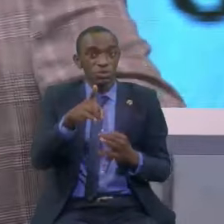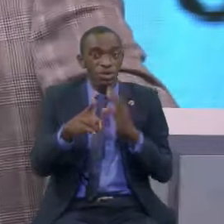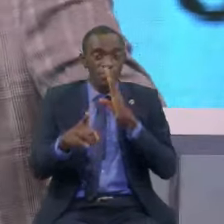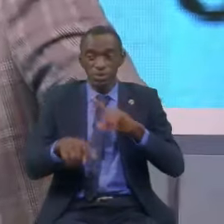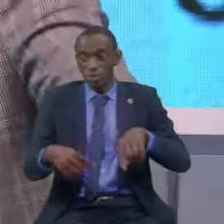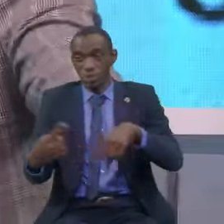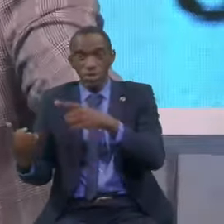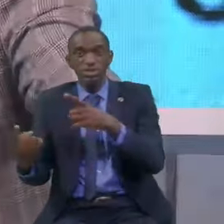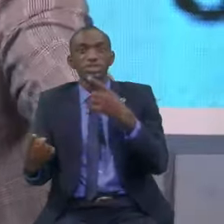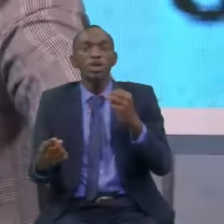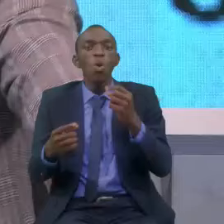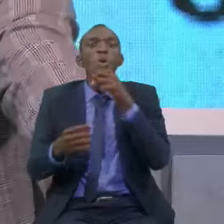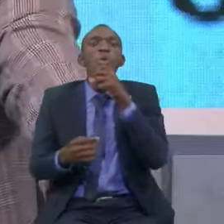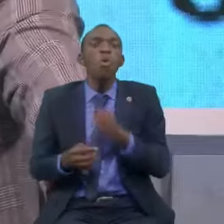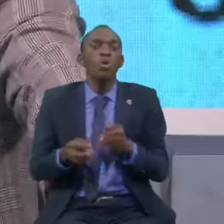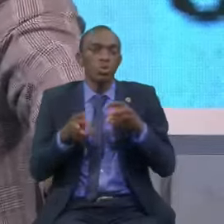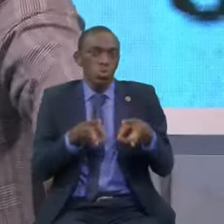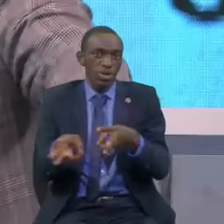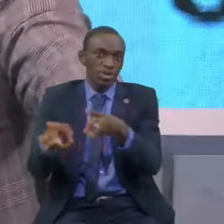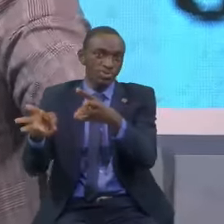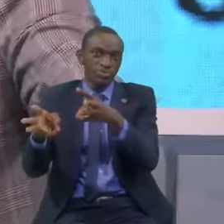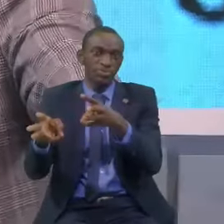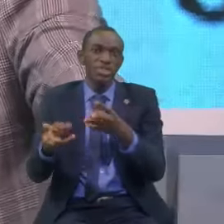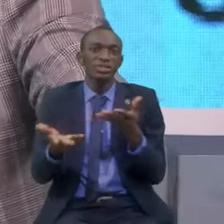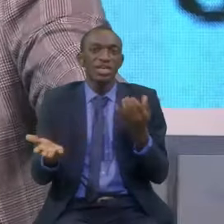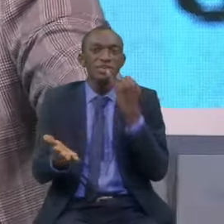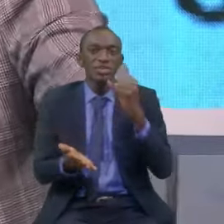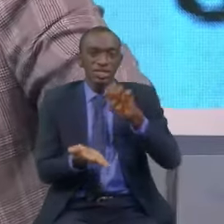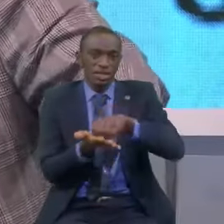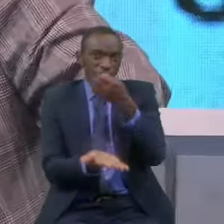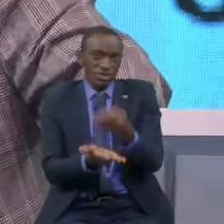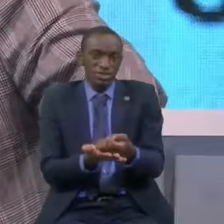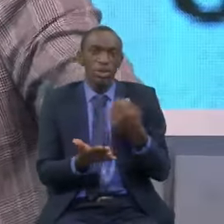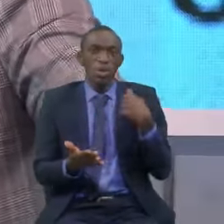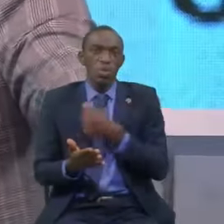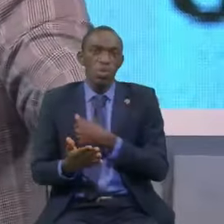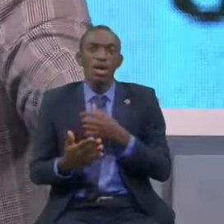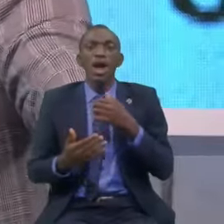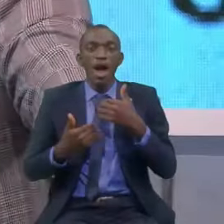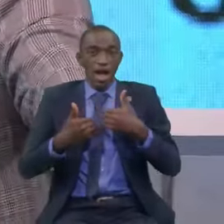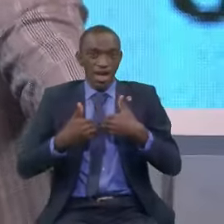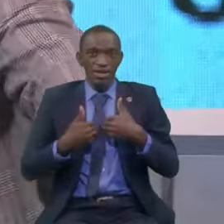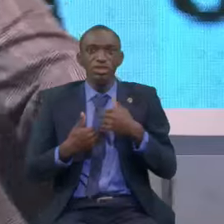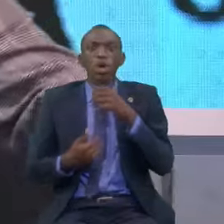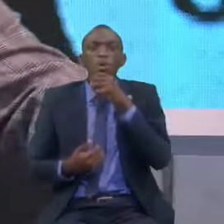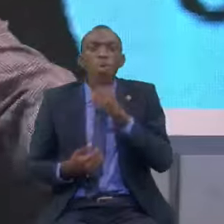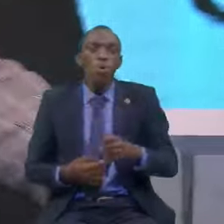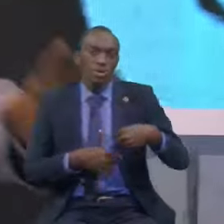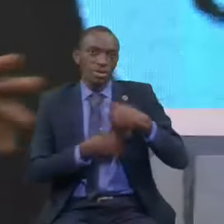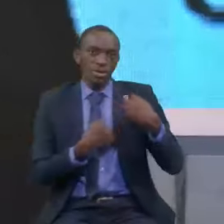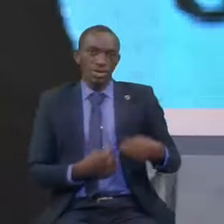way, it's an evidence we had an old heart. If we've